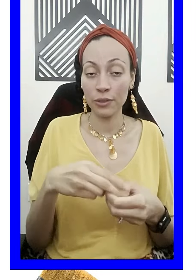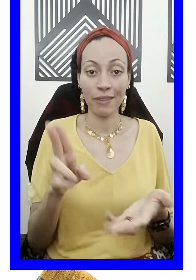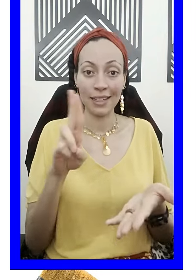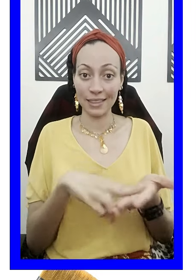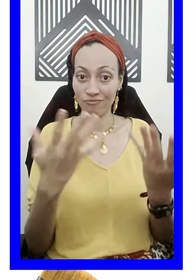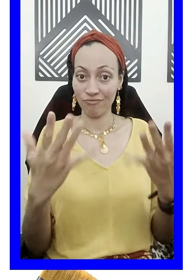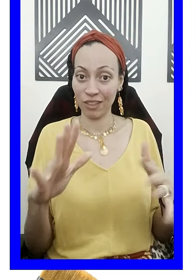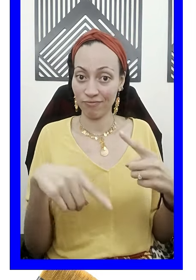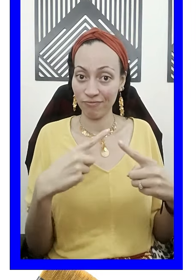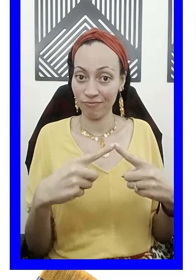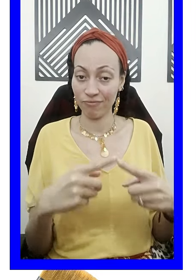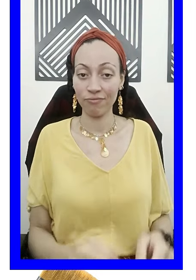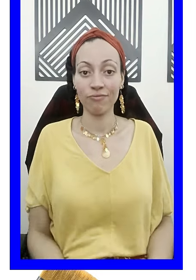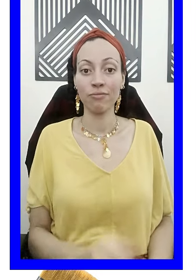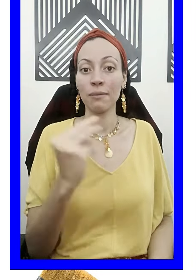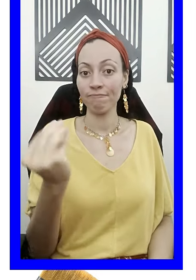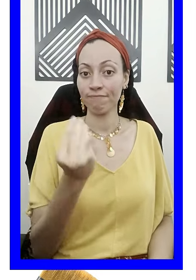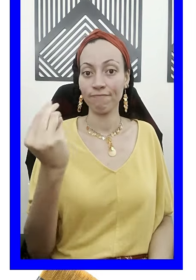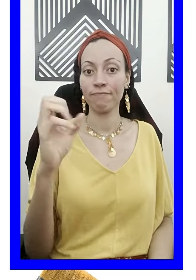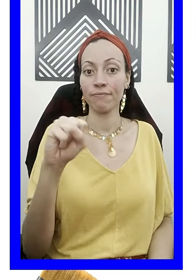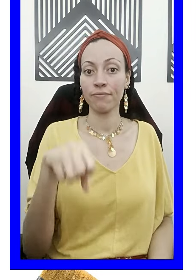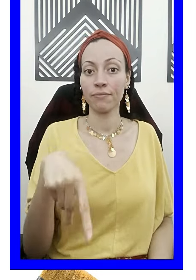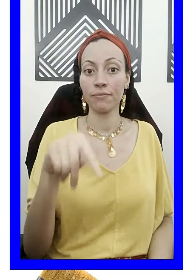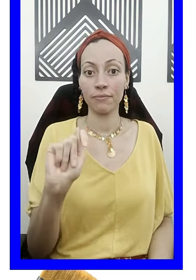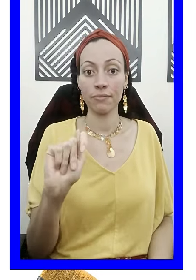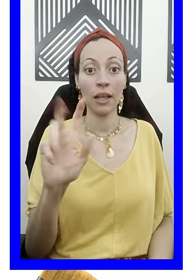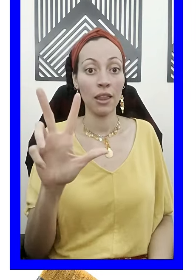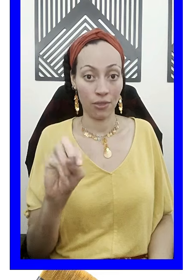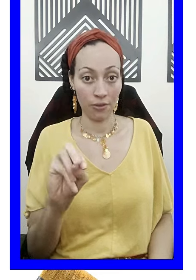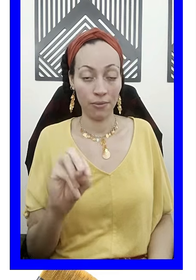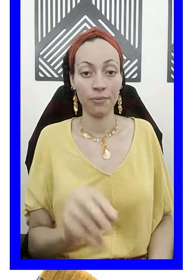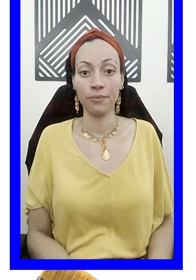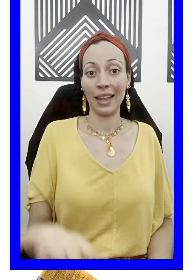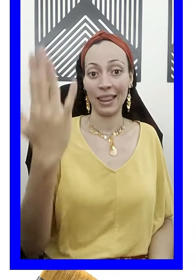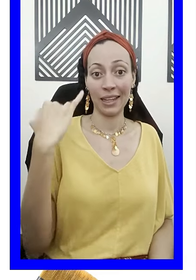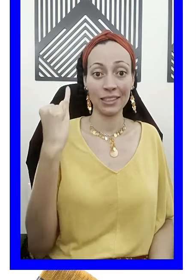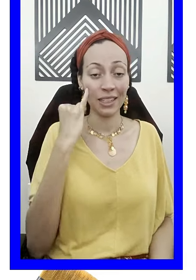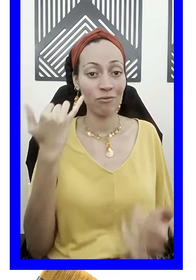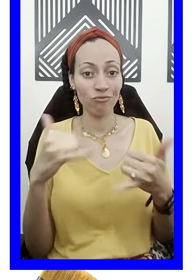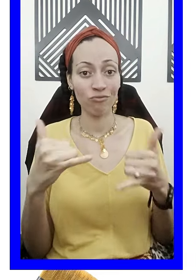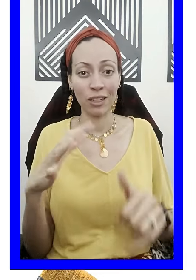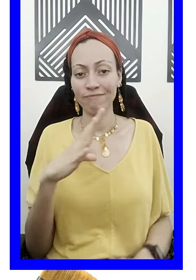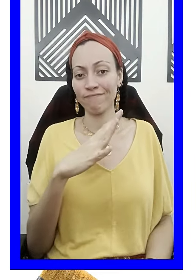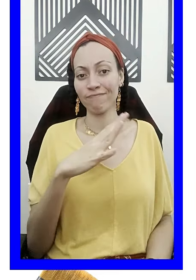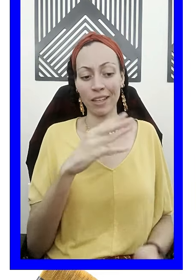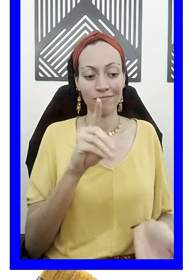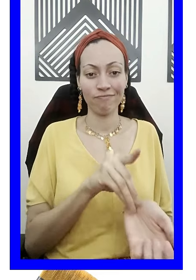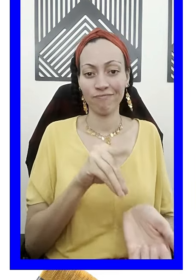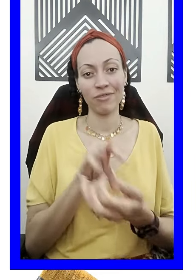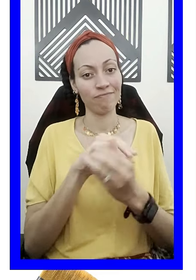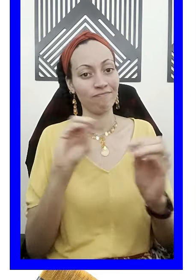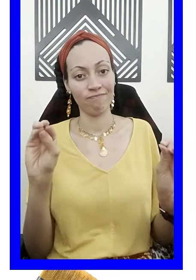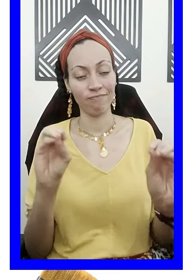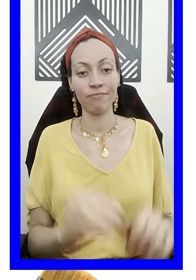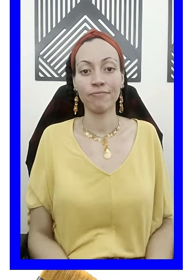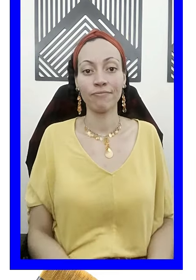our deadline to sign up is Monday, September 30th. If you played last year, you do not need to get a physical from your doctor, but if you